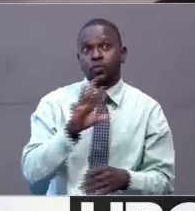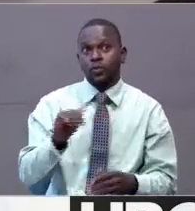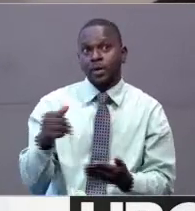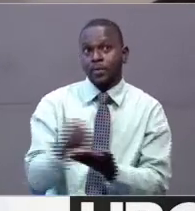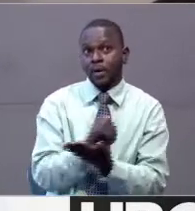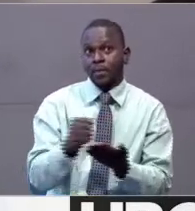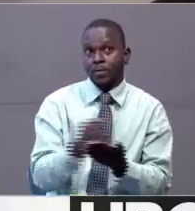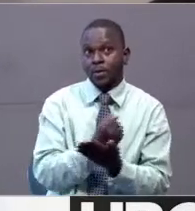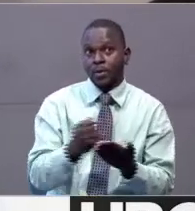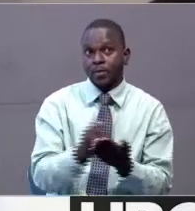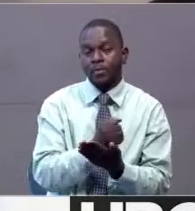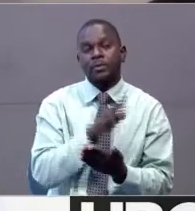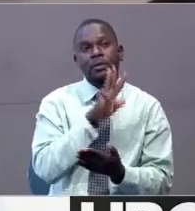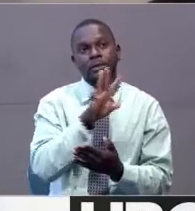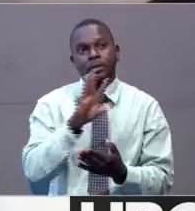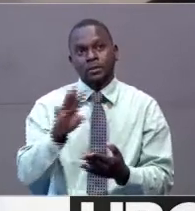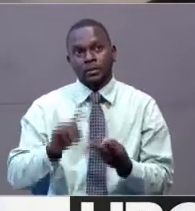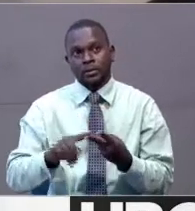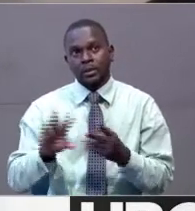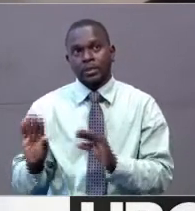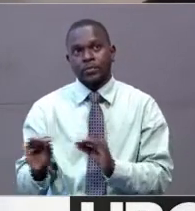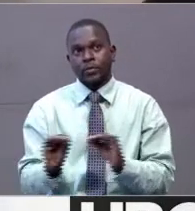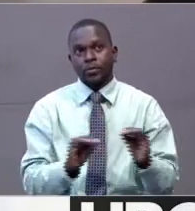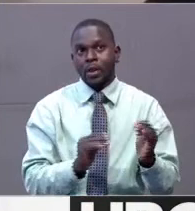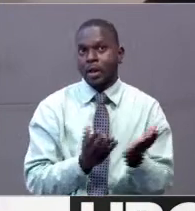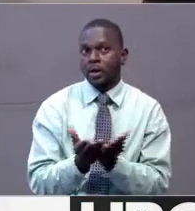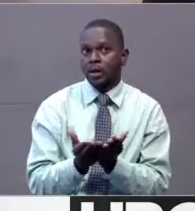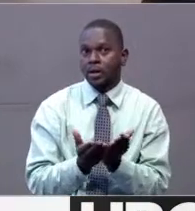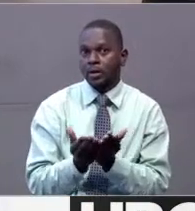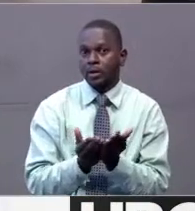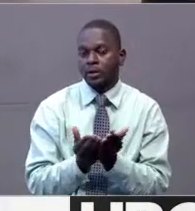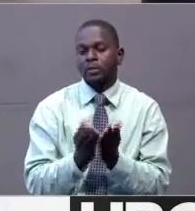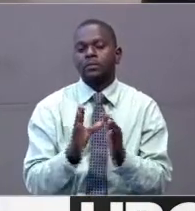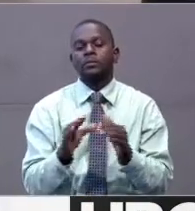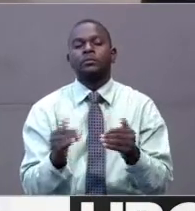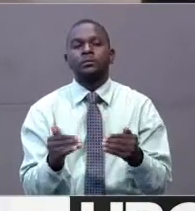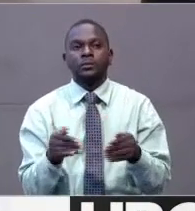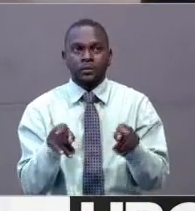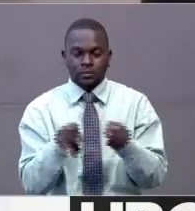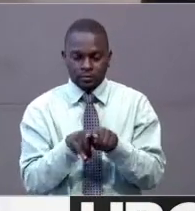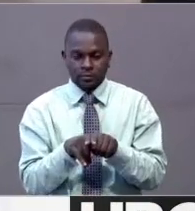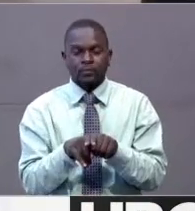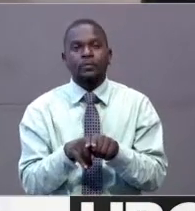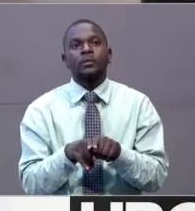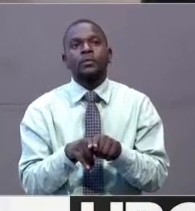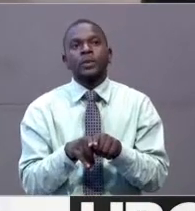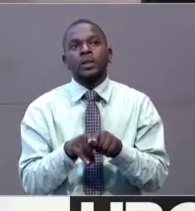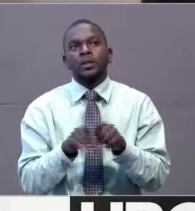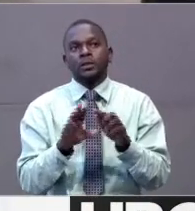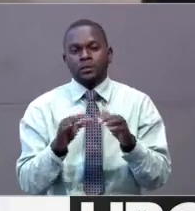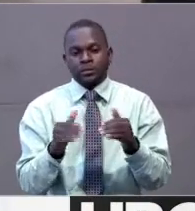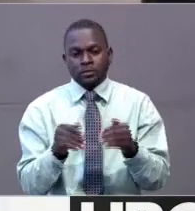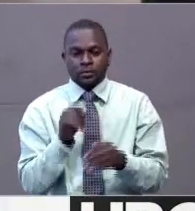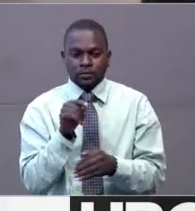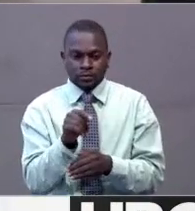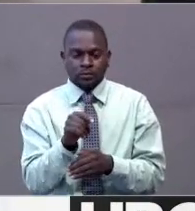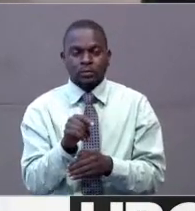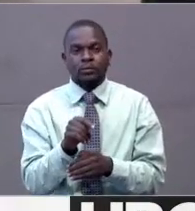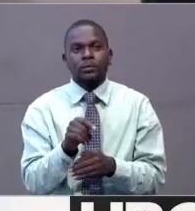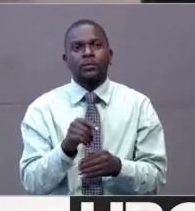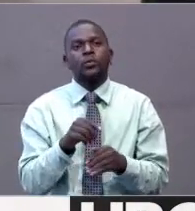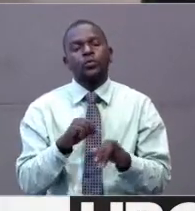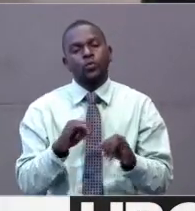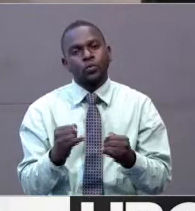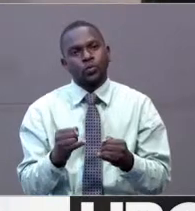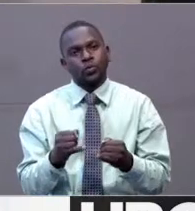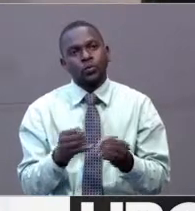portal, the immigration services, which are also many. So this endeavor is to